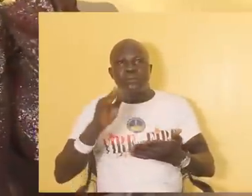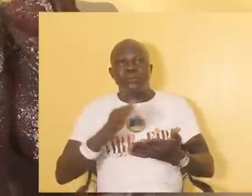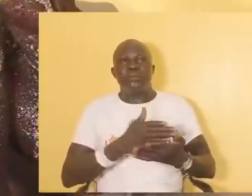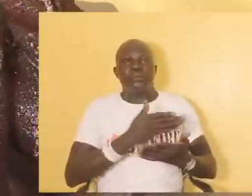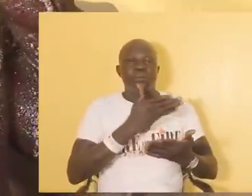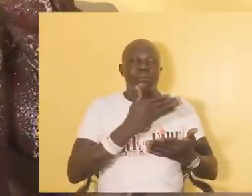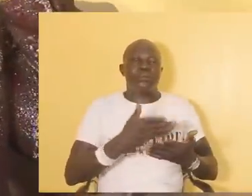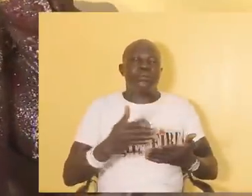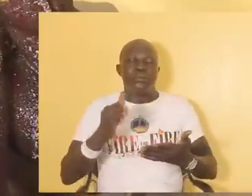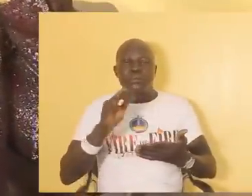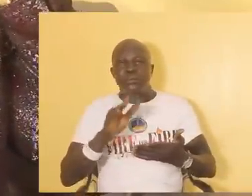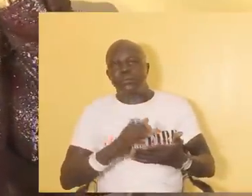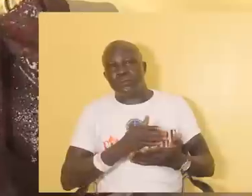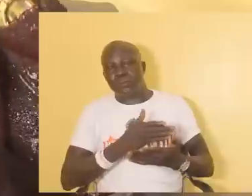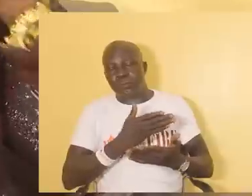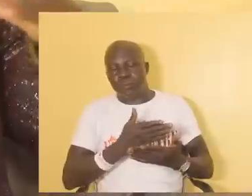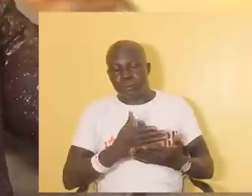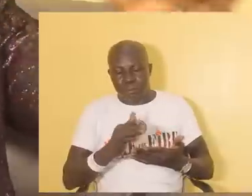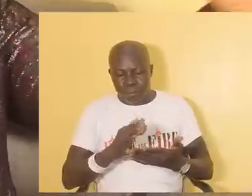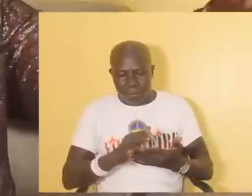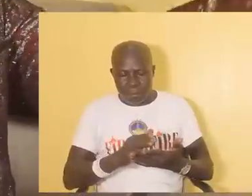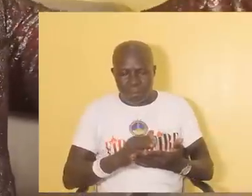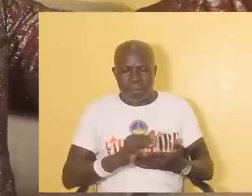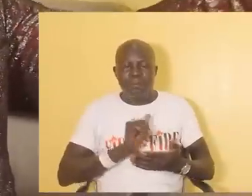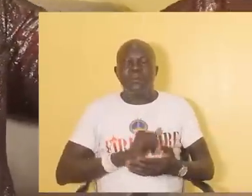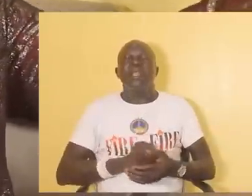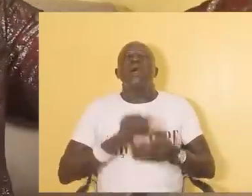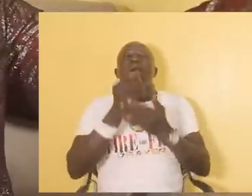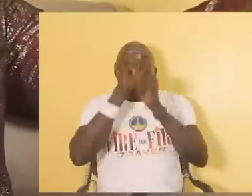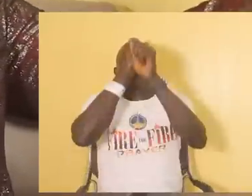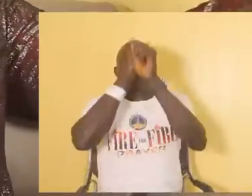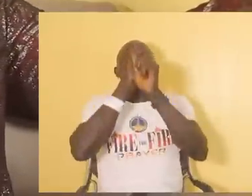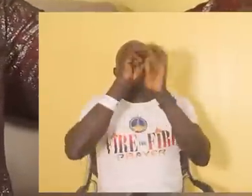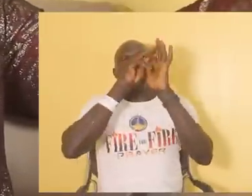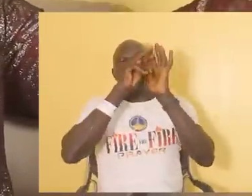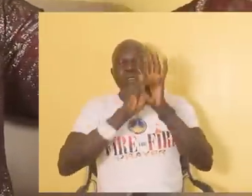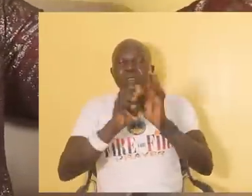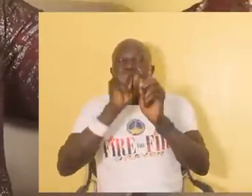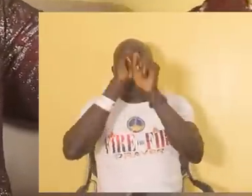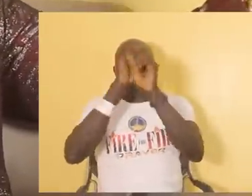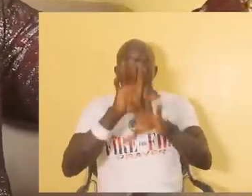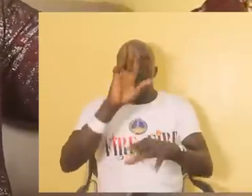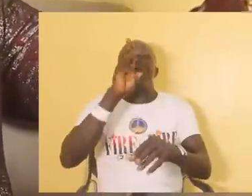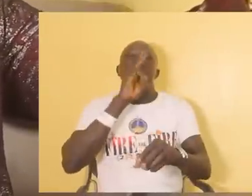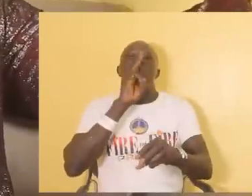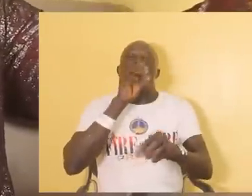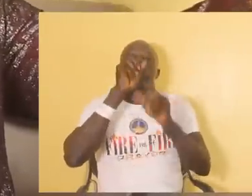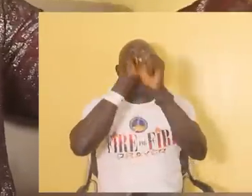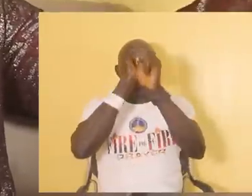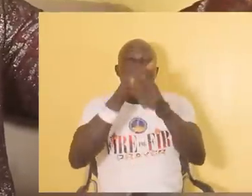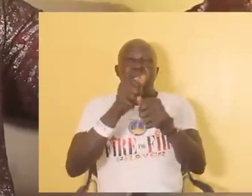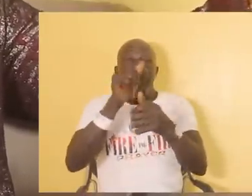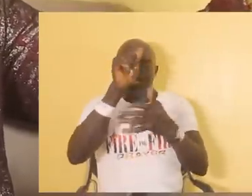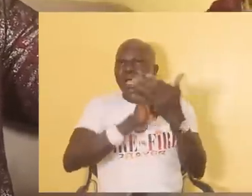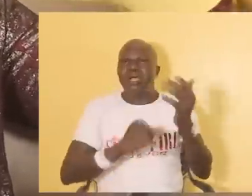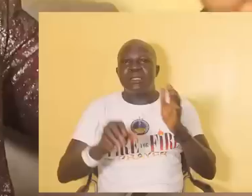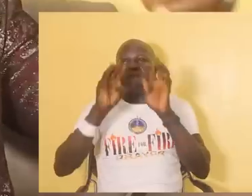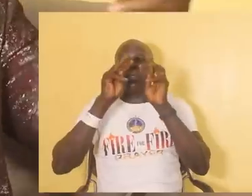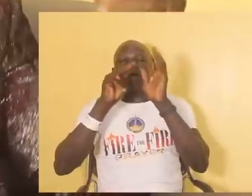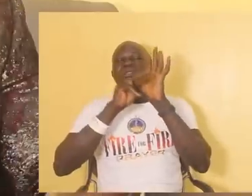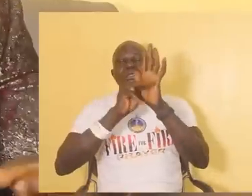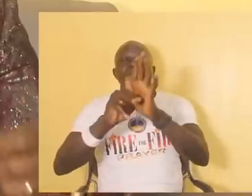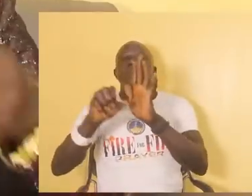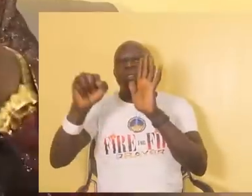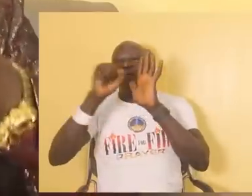o fa gege mi lo. As I fire your symbol of faith, as I fire your blessing, as I fire your symbol